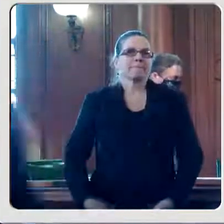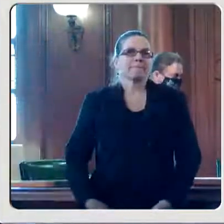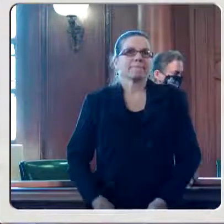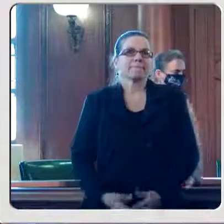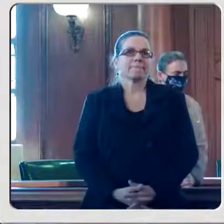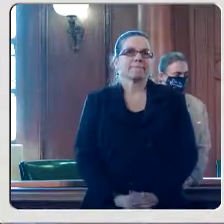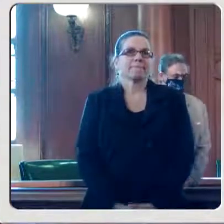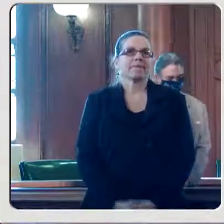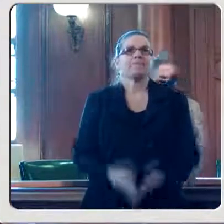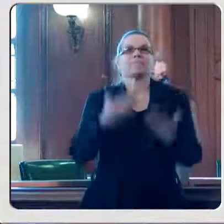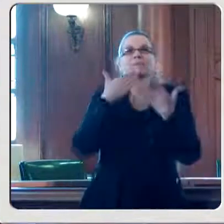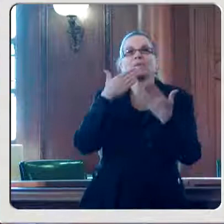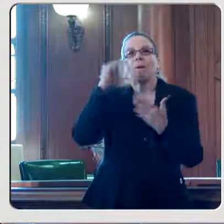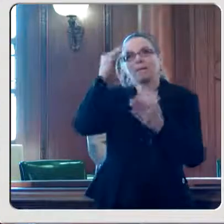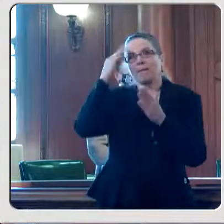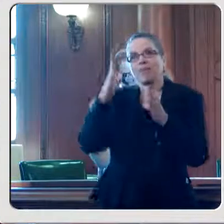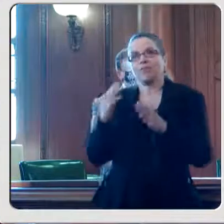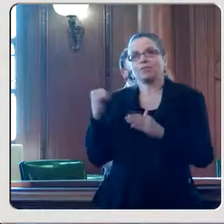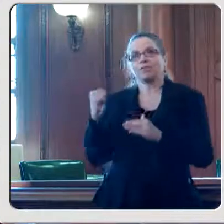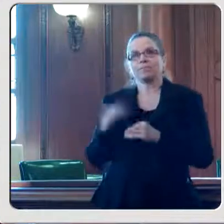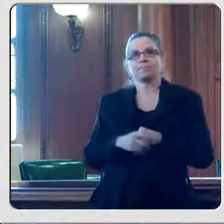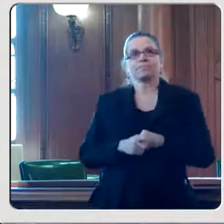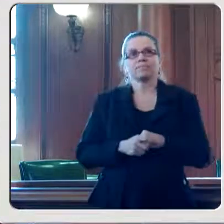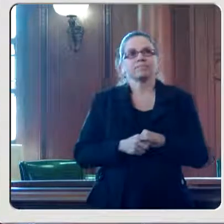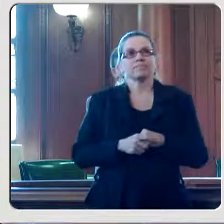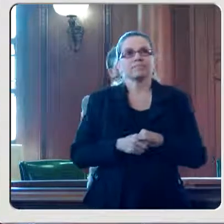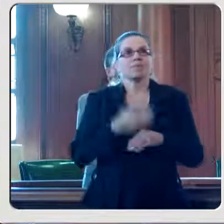Thank you, Mayor. Good morning, everyone.